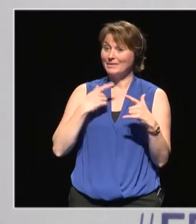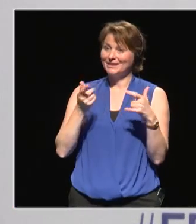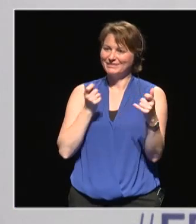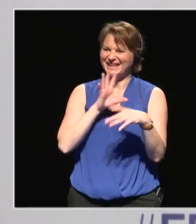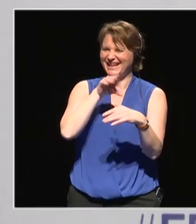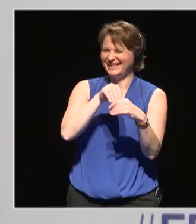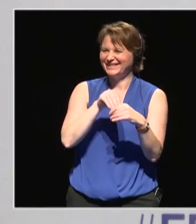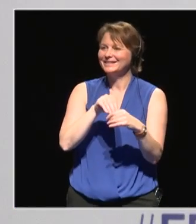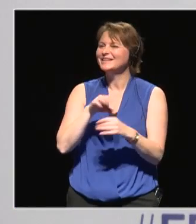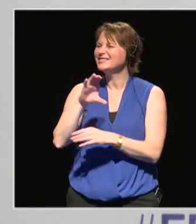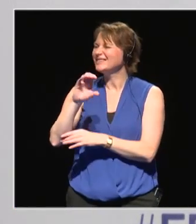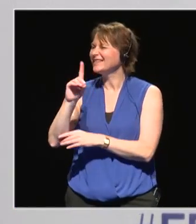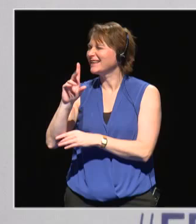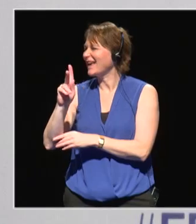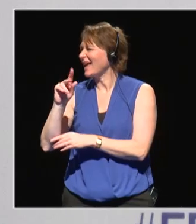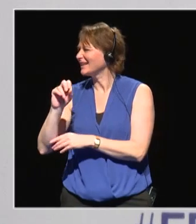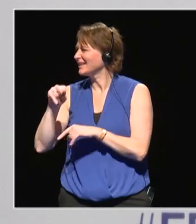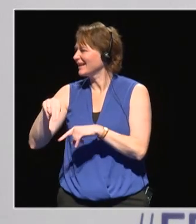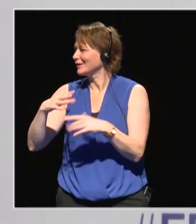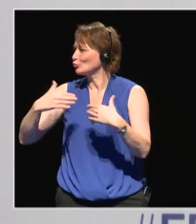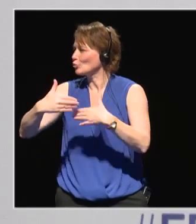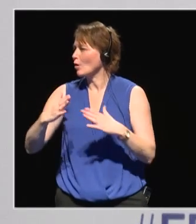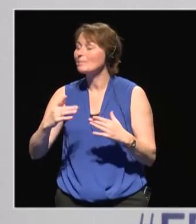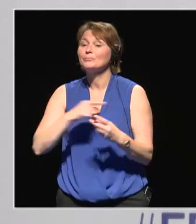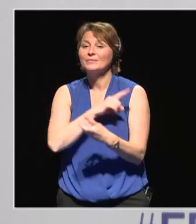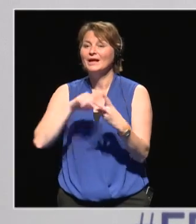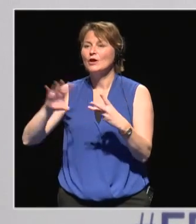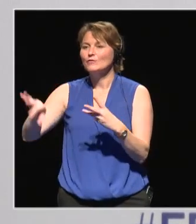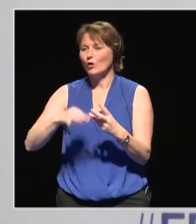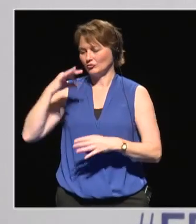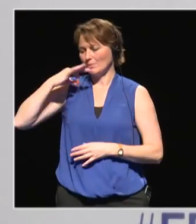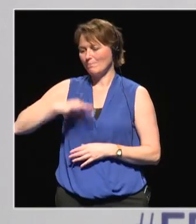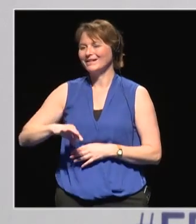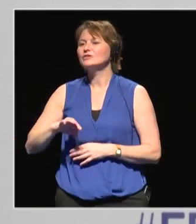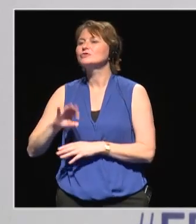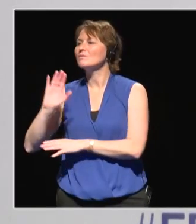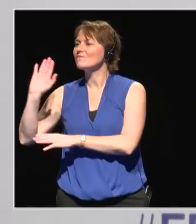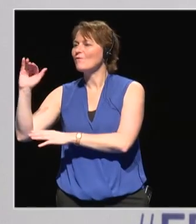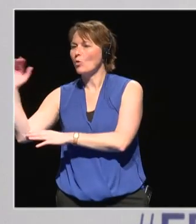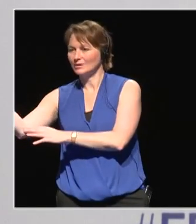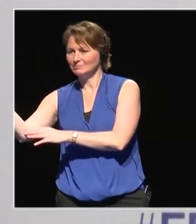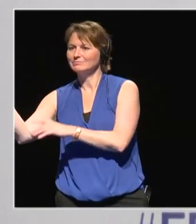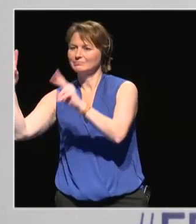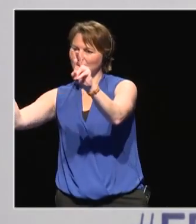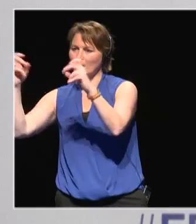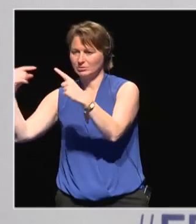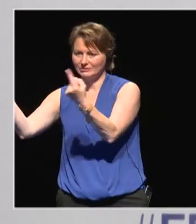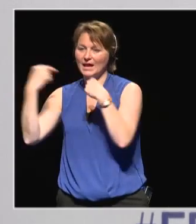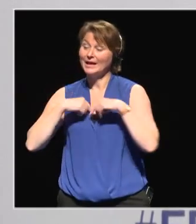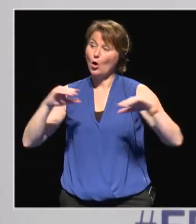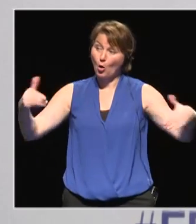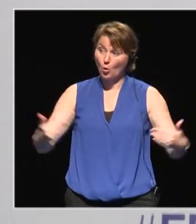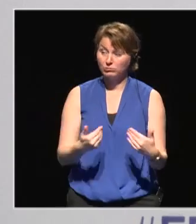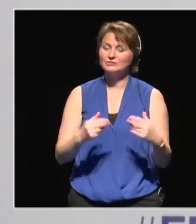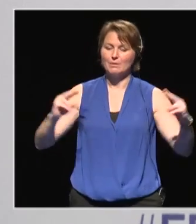CDKN, is in the room. And also the French Ministry of Foreign Affairs, who are, of course, hosting the meeting in Paris.